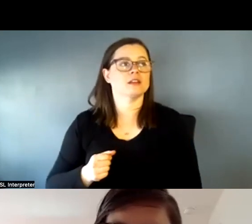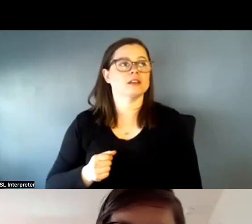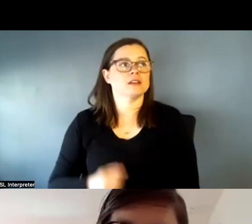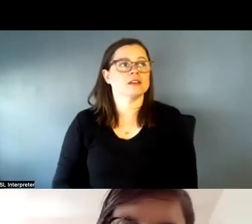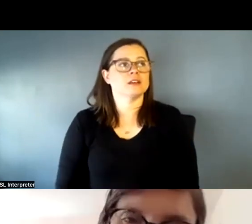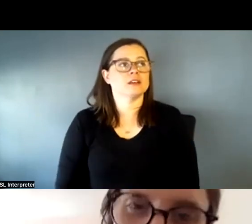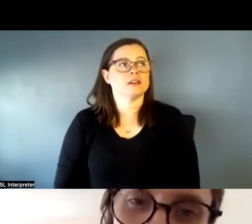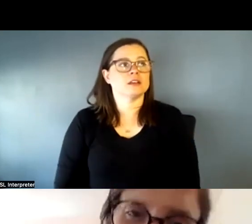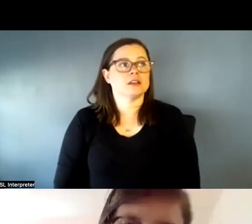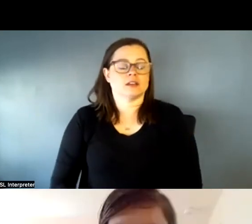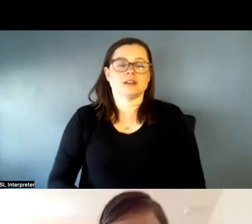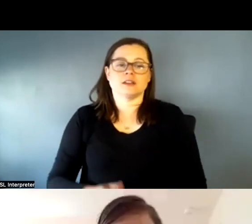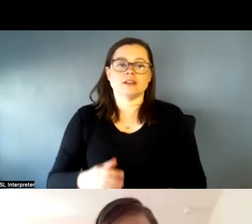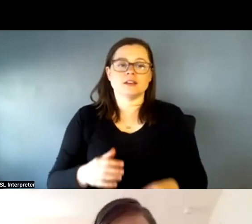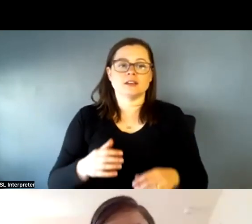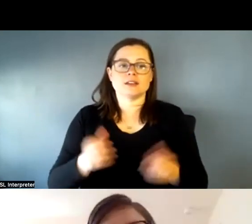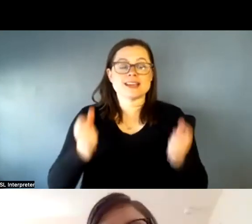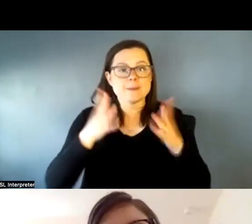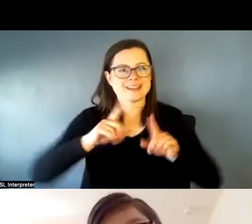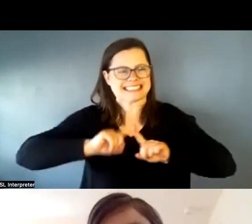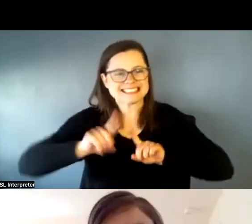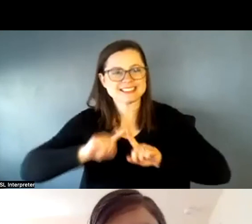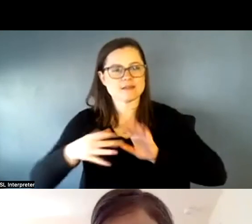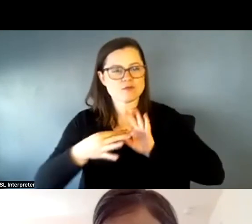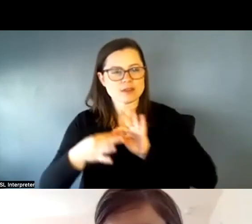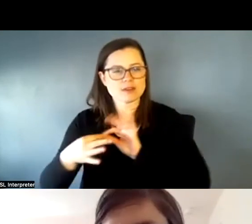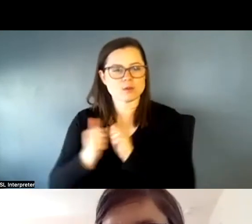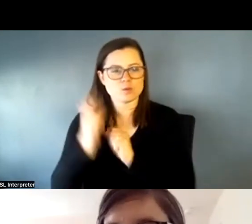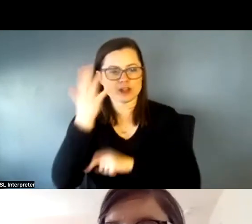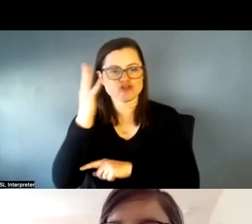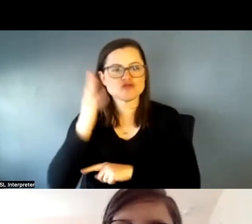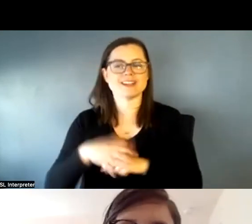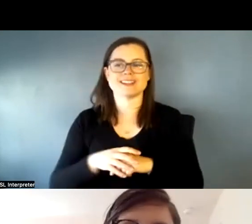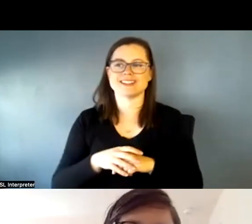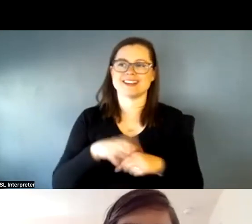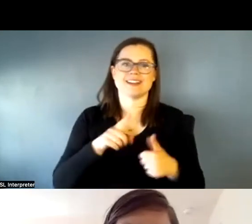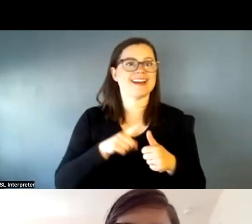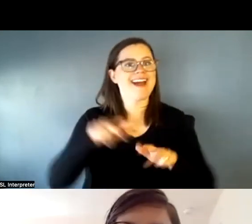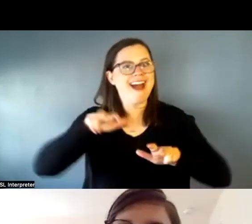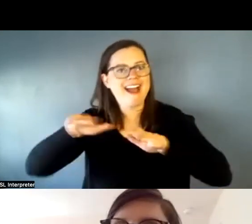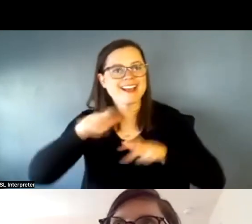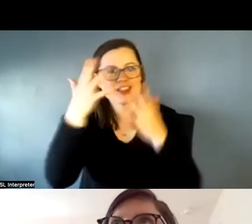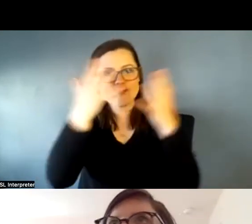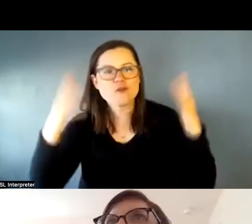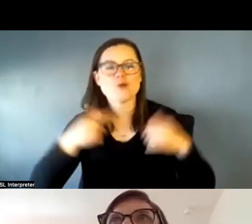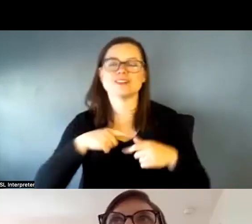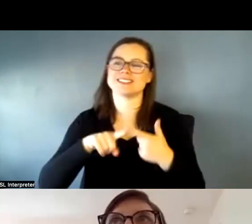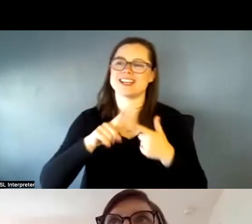I have many relationships with the trees, right? I love hiking in the forest. I love the shade they provide. I